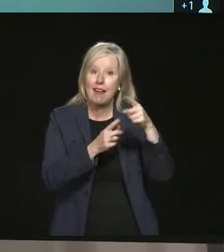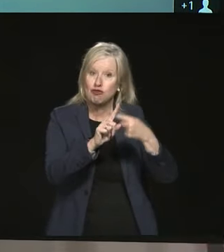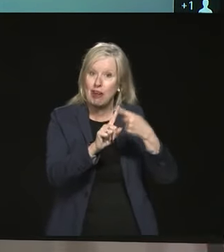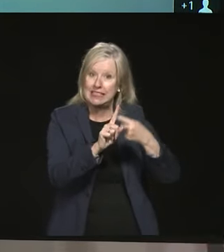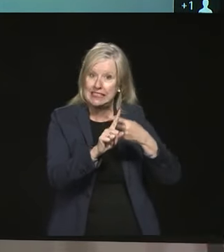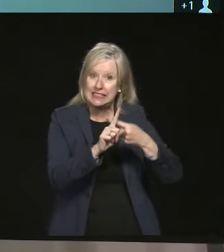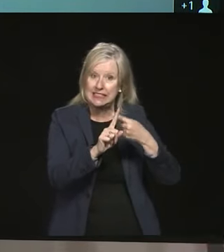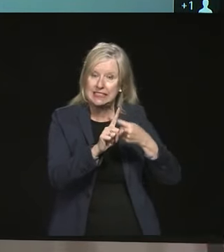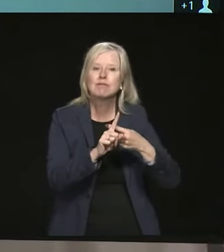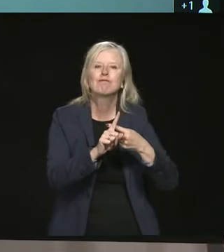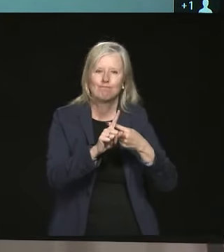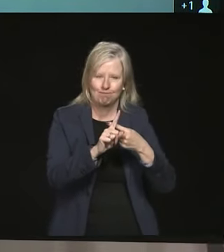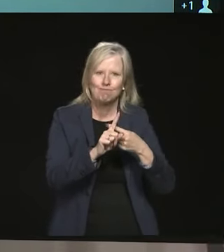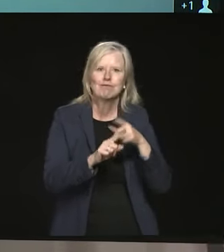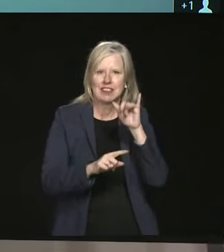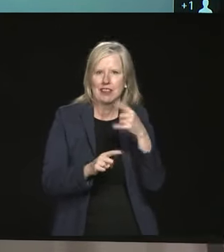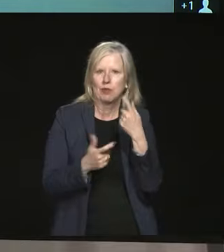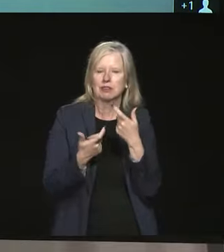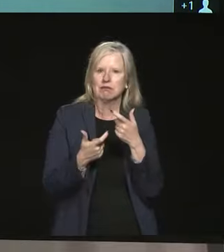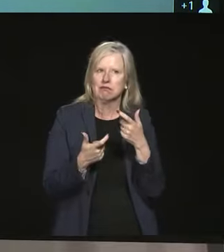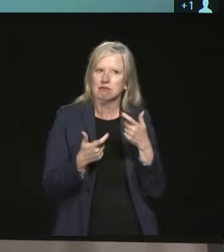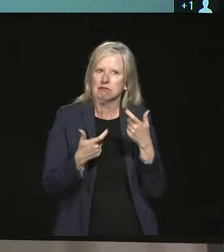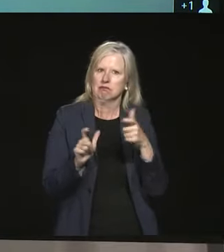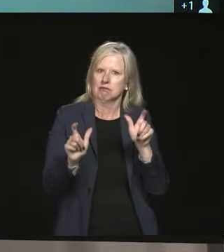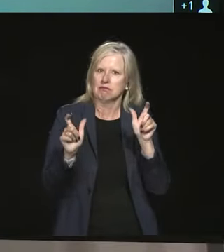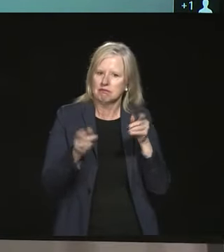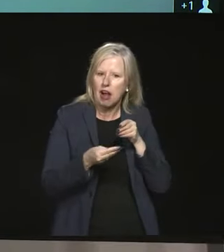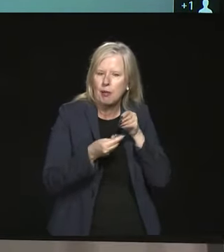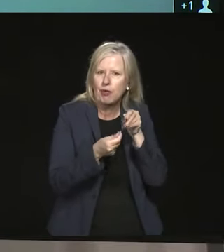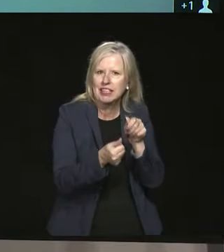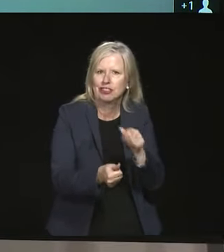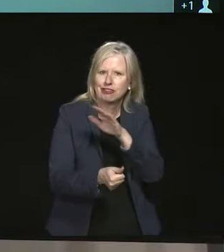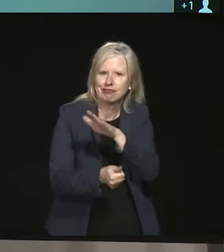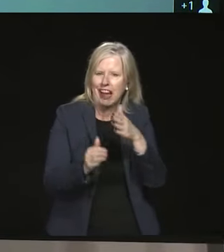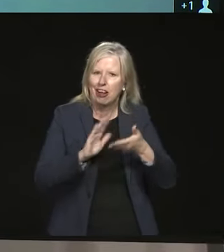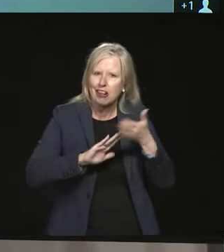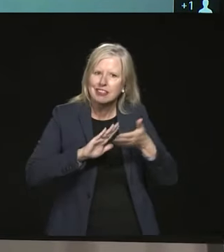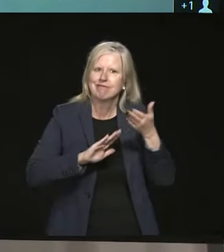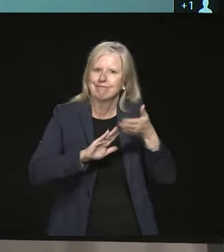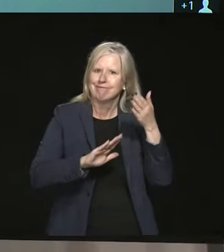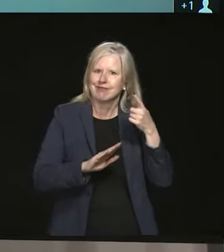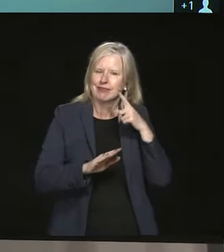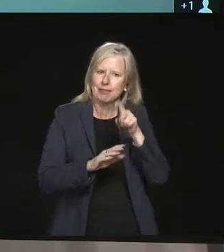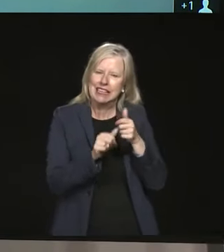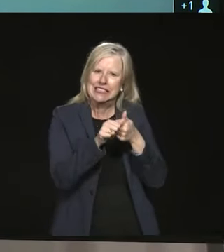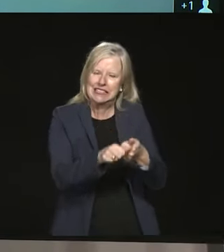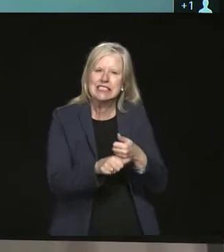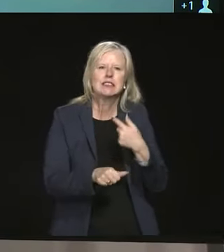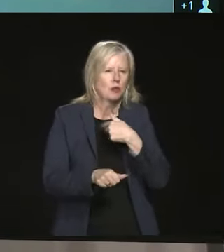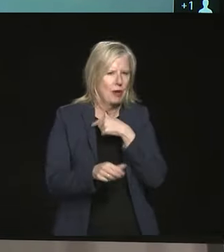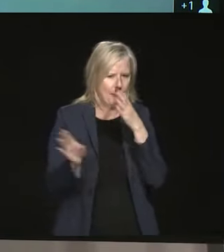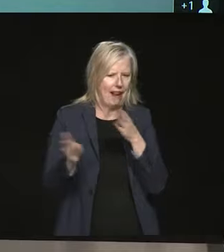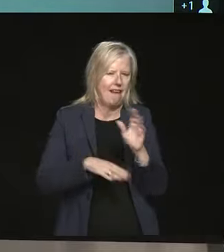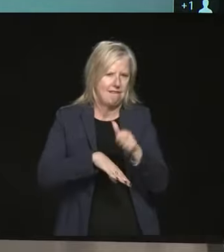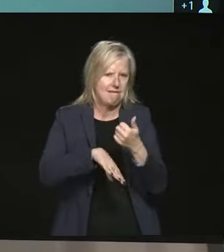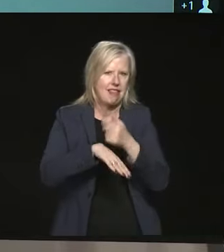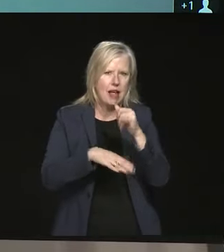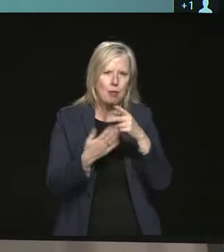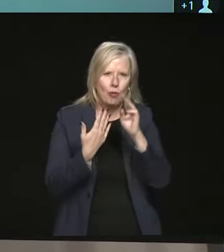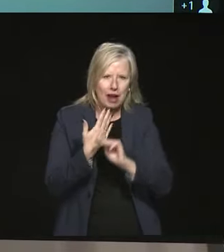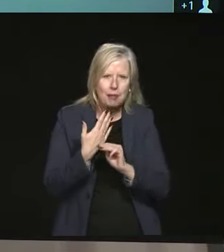significant operational costs and that they have to keep up with, and that's what we intend to do. You've heard from both the Finance Minister